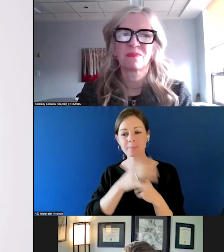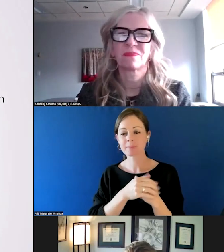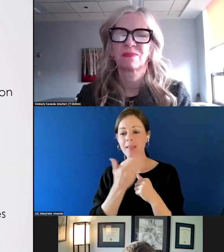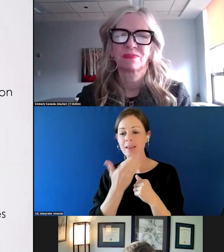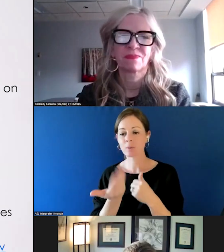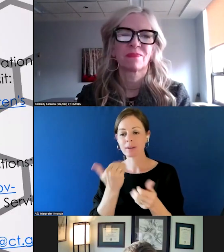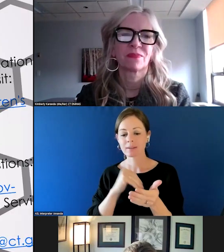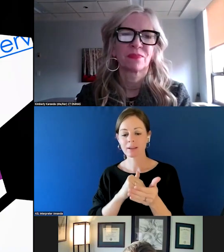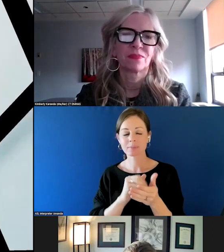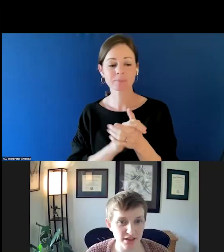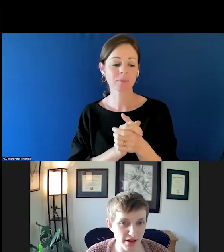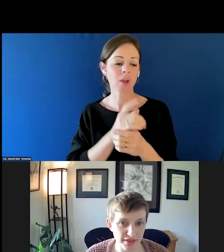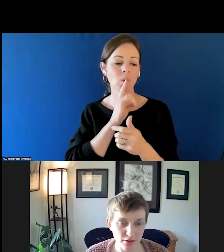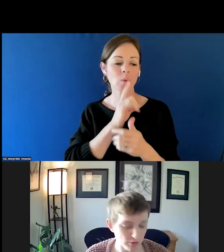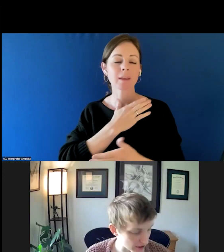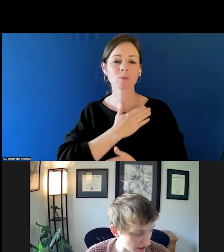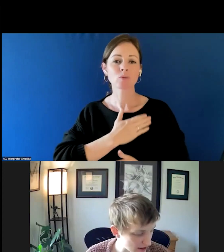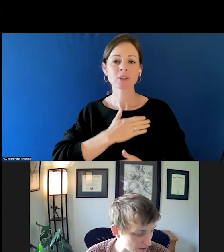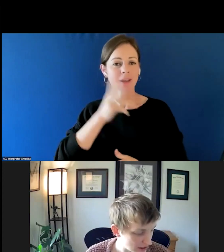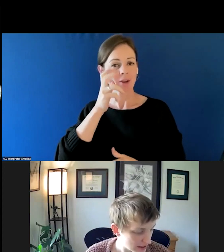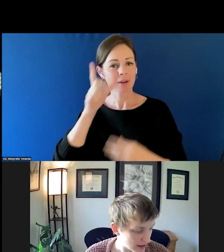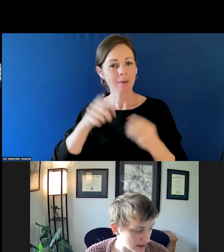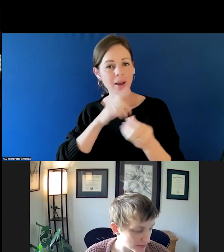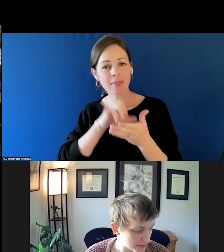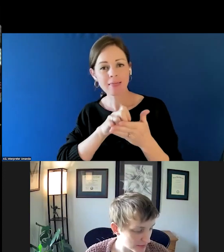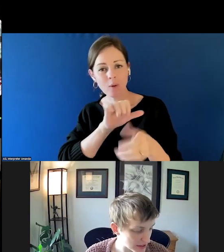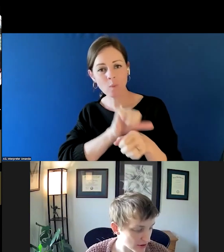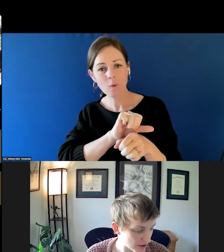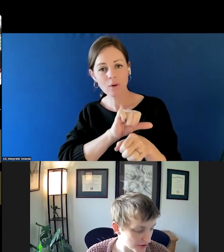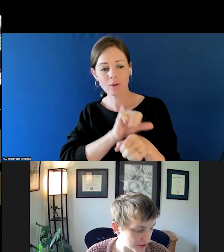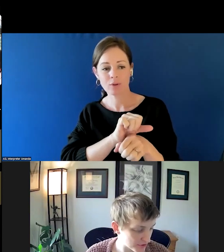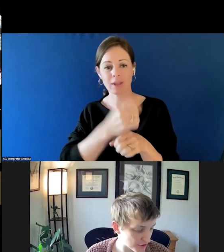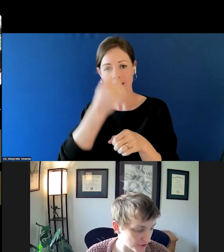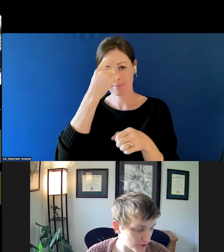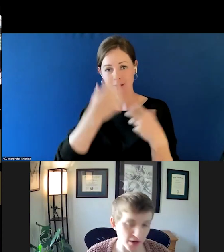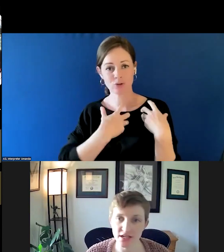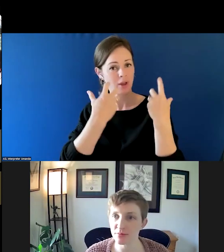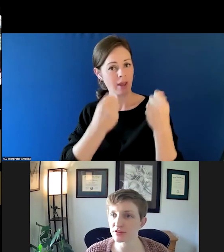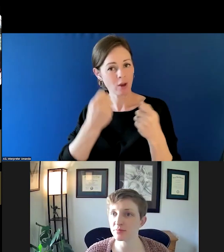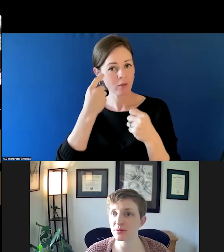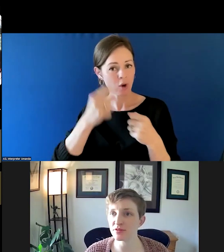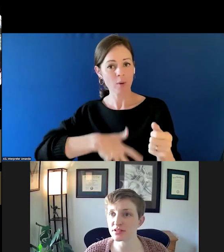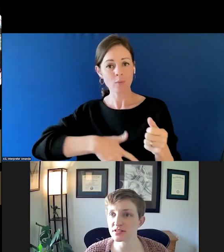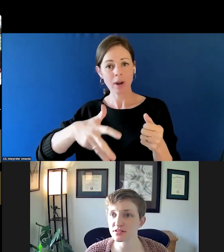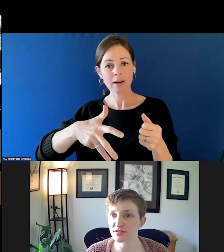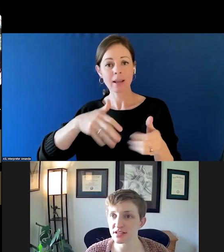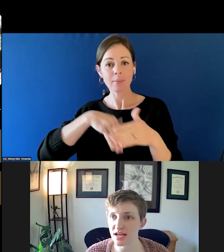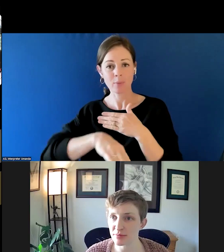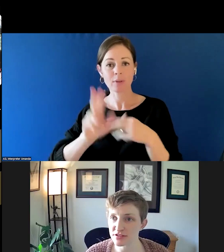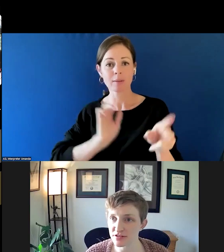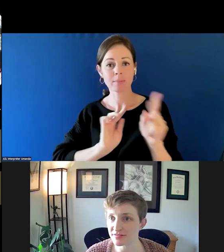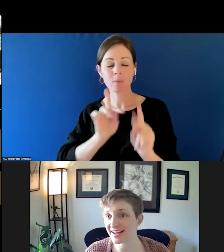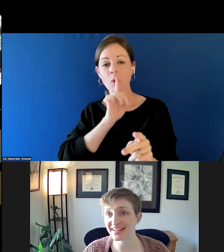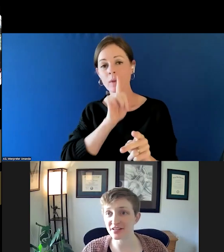Wonderful. Really appreciate hearing about that work. I know mental health for pregnant and birthing people is certainly a